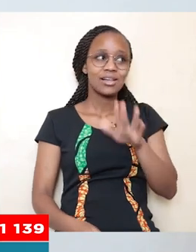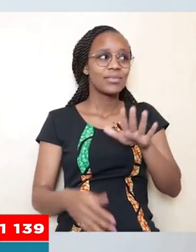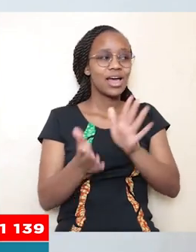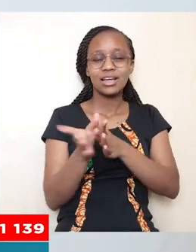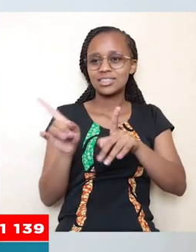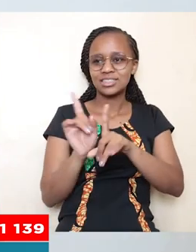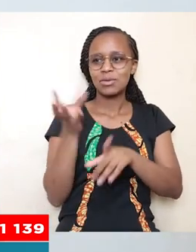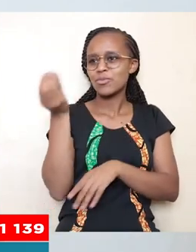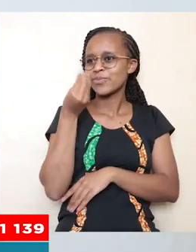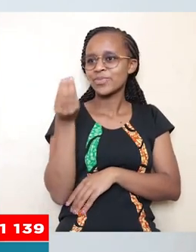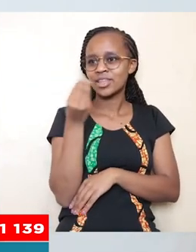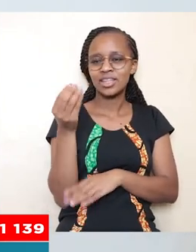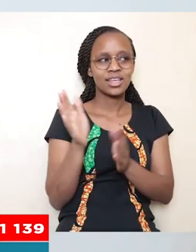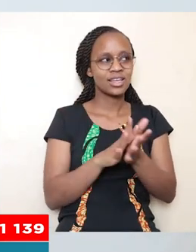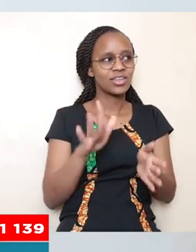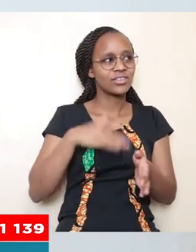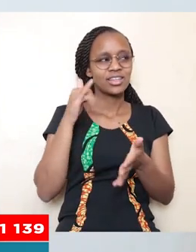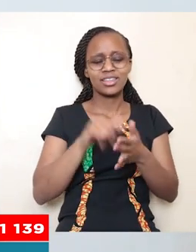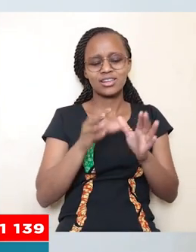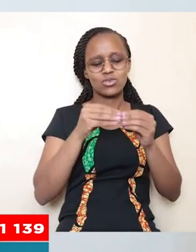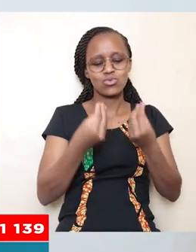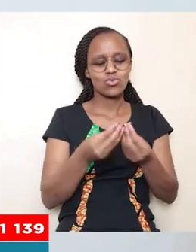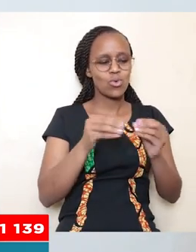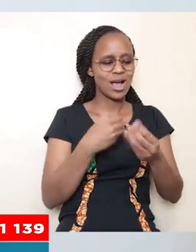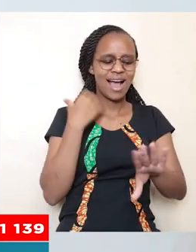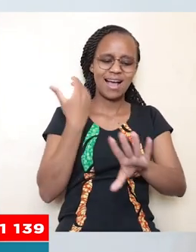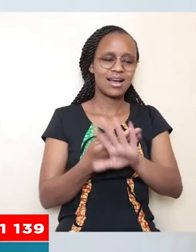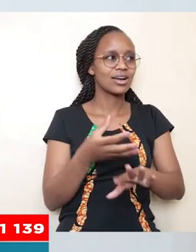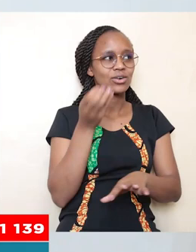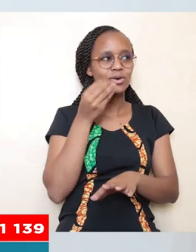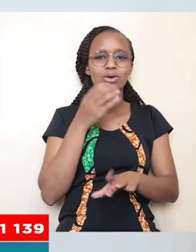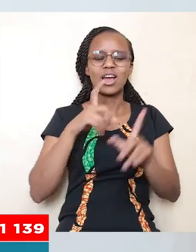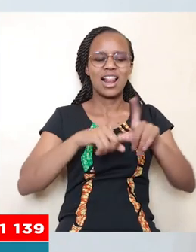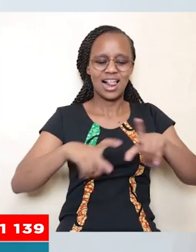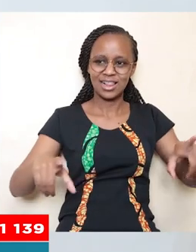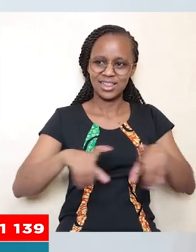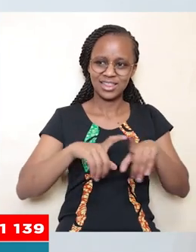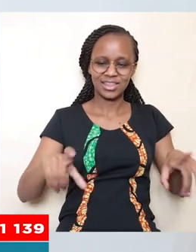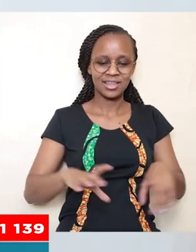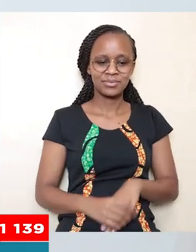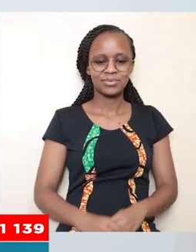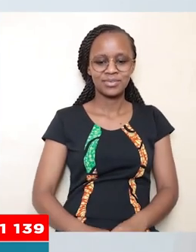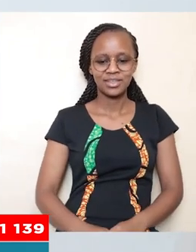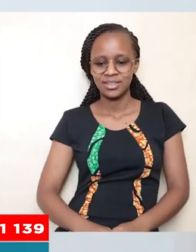Alafu, ukizikura, unazikia, zina crack. Ni kama unakura bao.